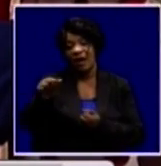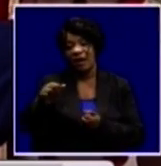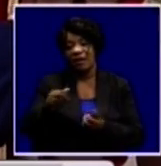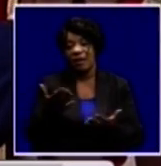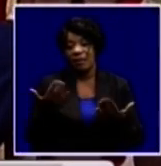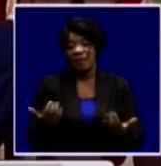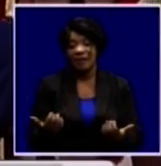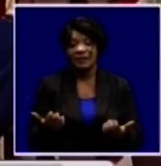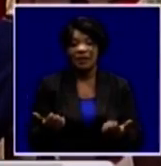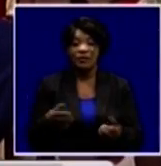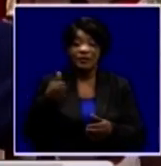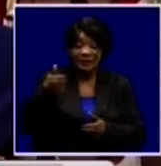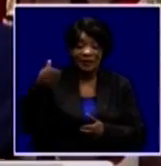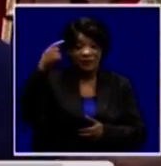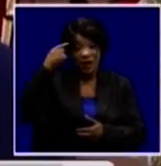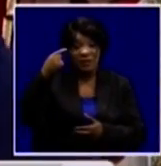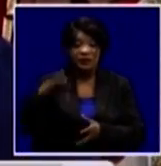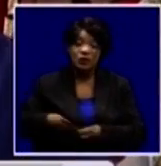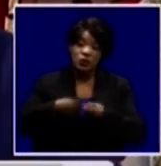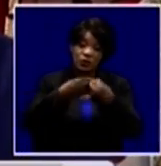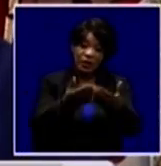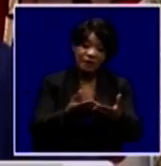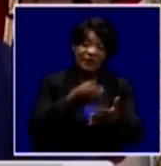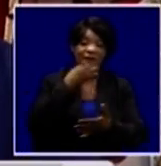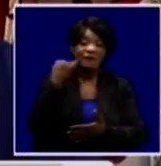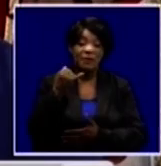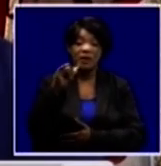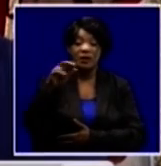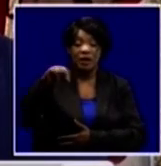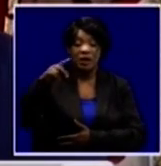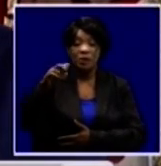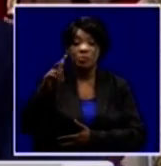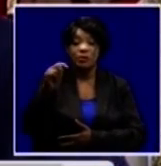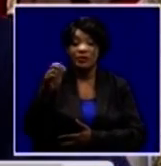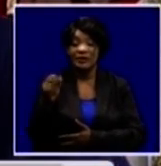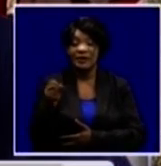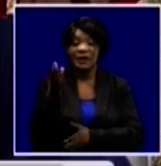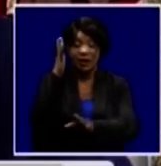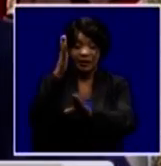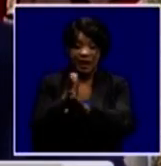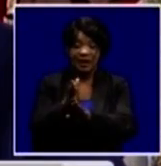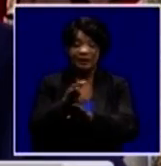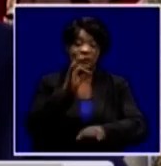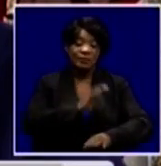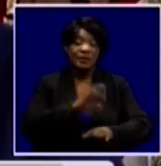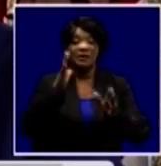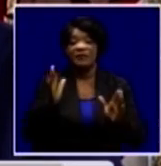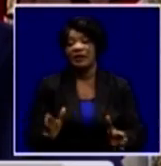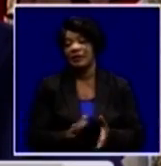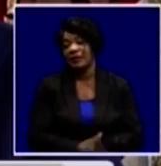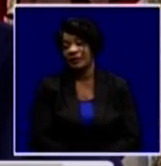so fertilizer so kalutengana na manje kalikutenga fertilizer yamunera yatumachire